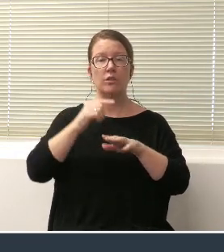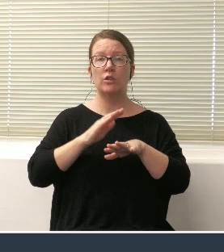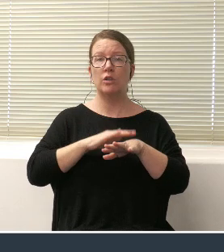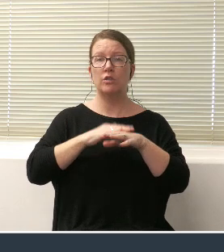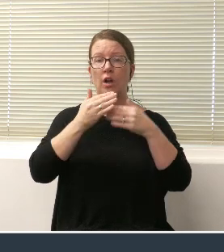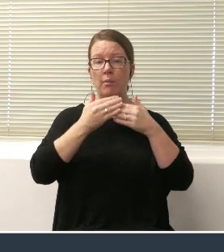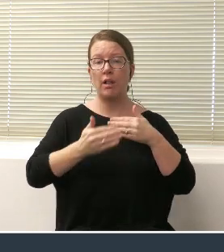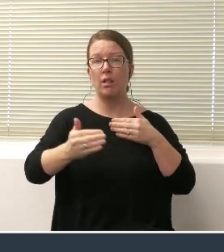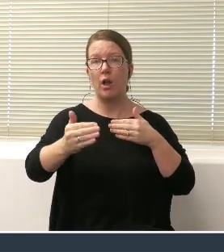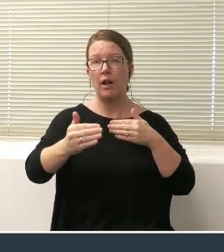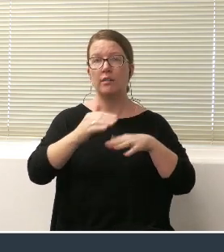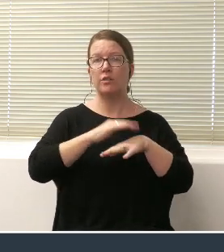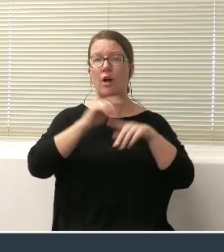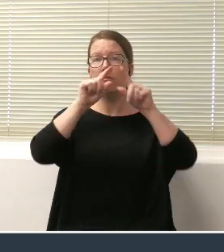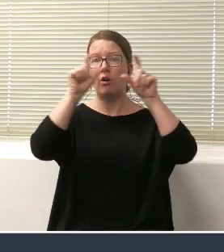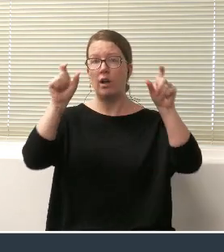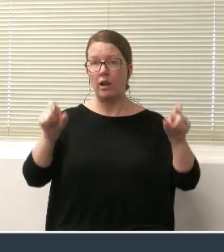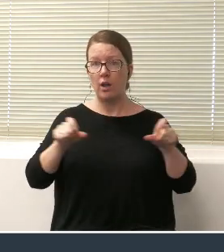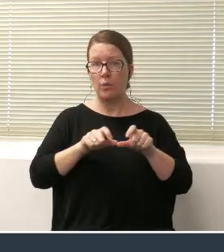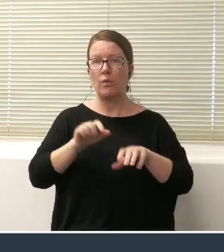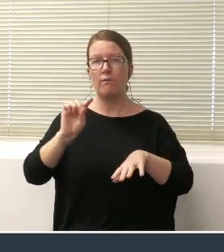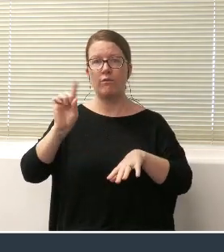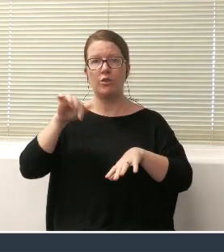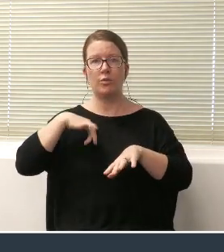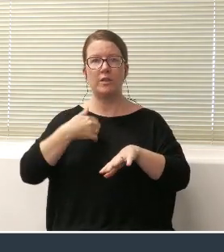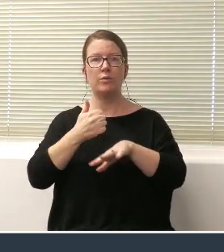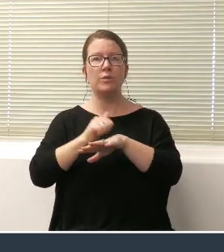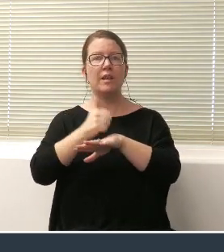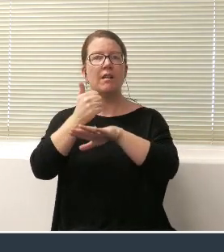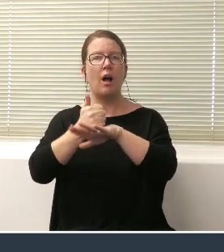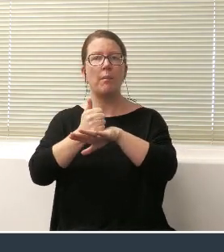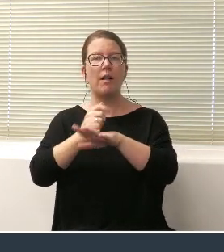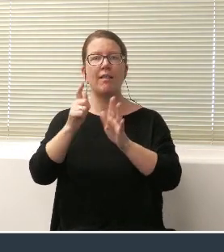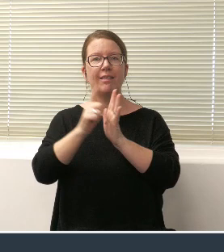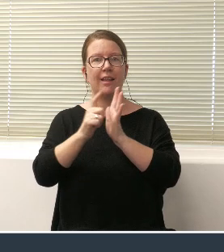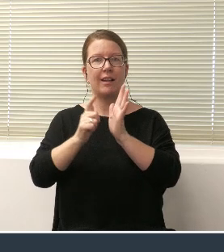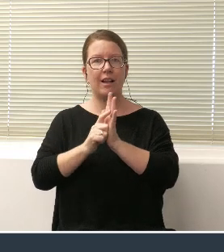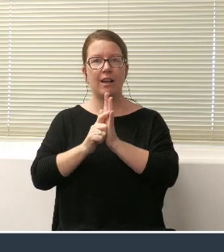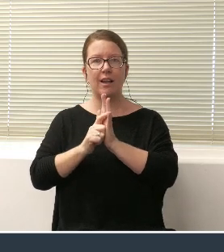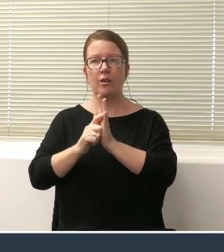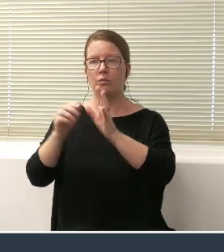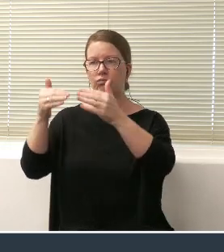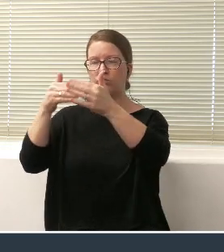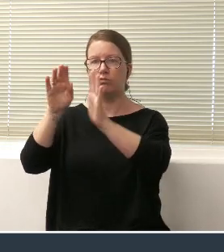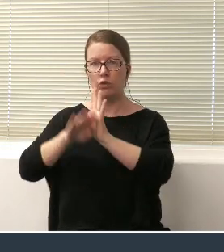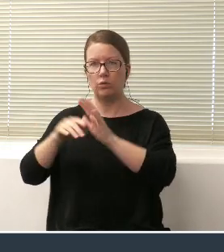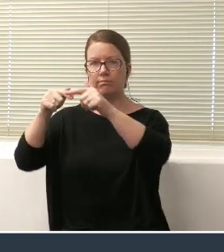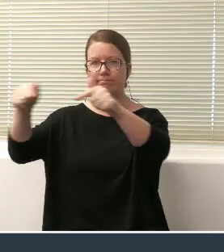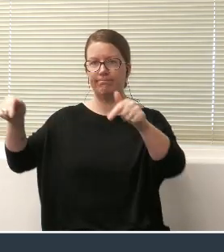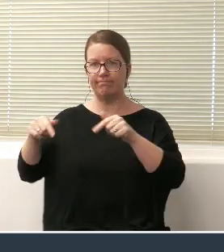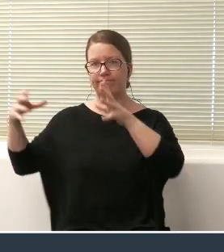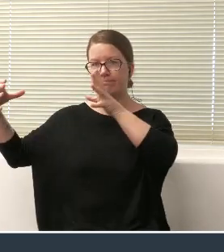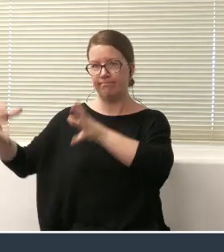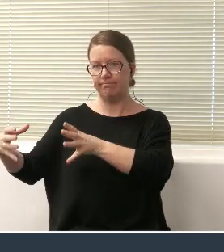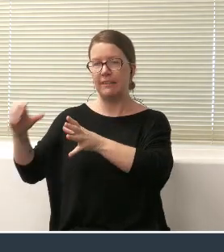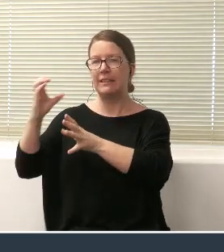that would be we would establish the legal entity for the CCTO, and then we would effectively recruit for the board appointments, and